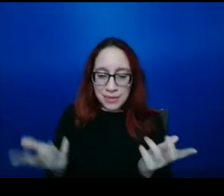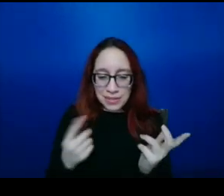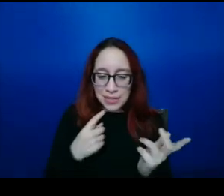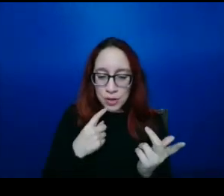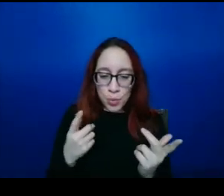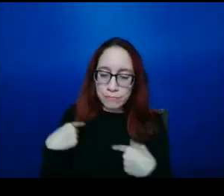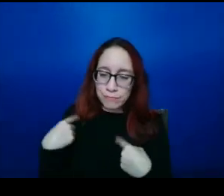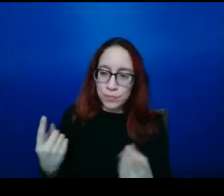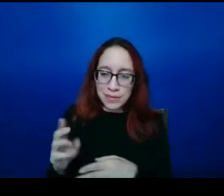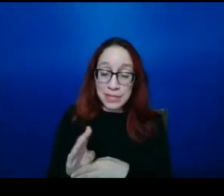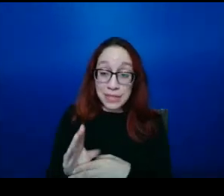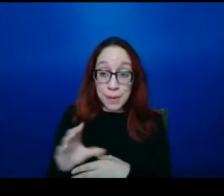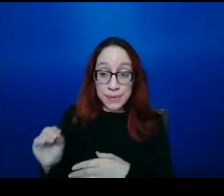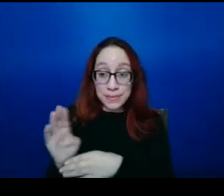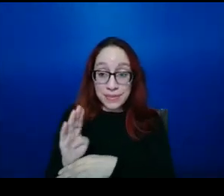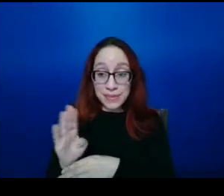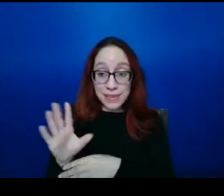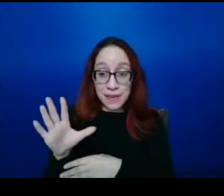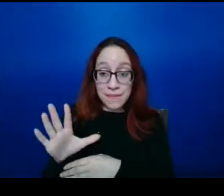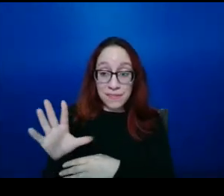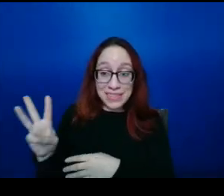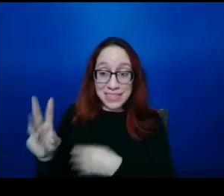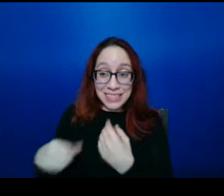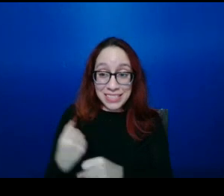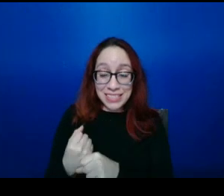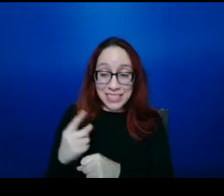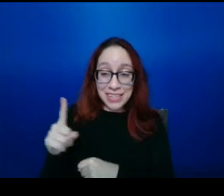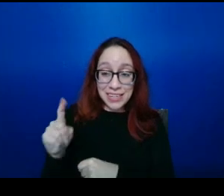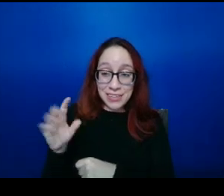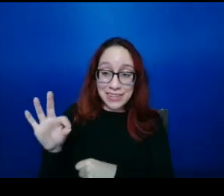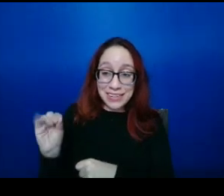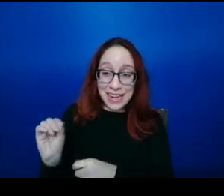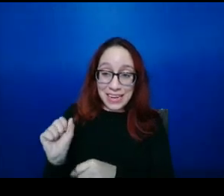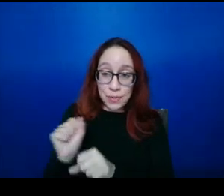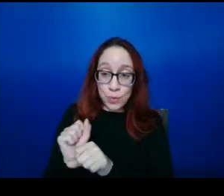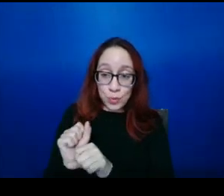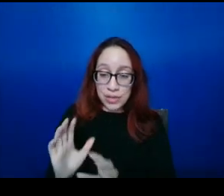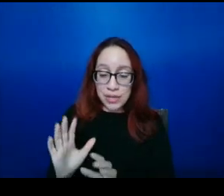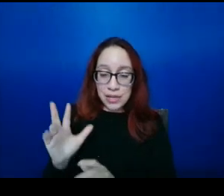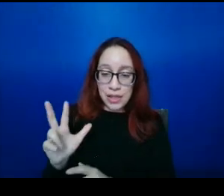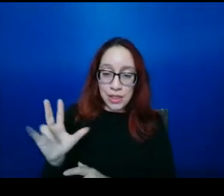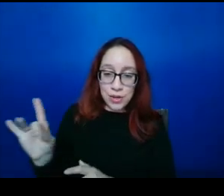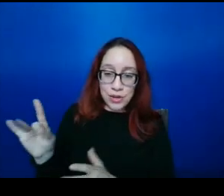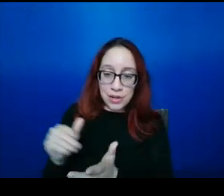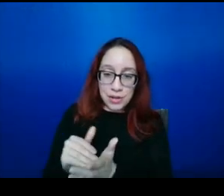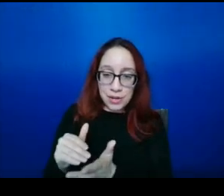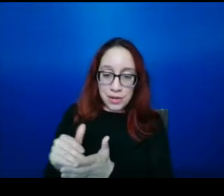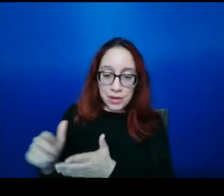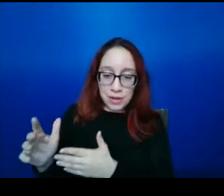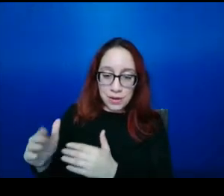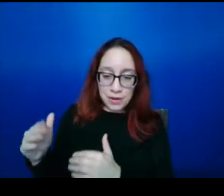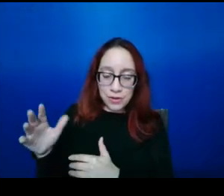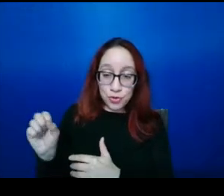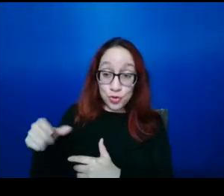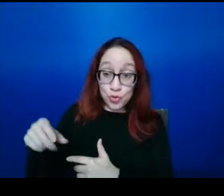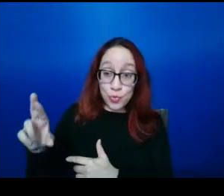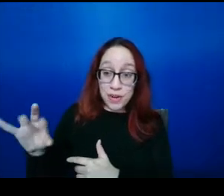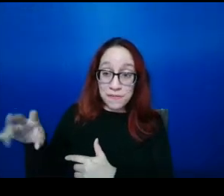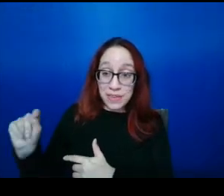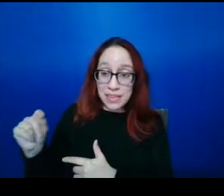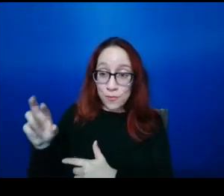been in business, the company's been in business for 56 years, has 190 employees, 38 million plus square feet of operating